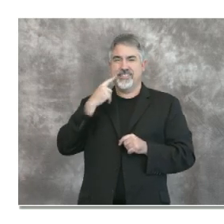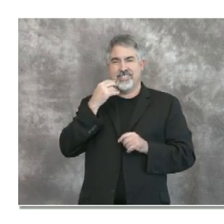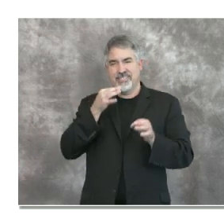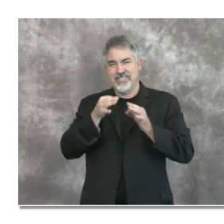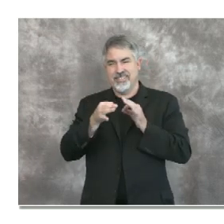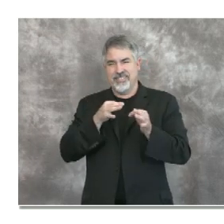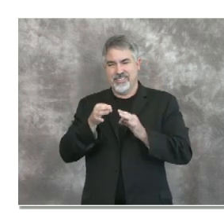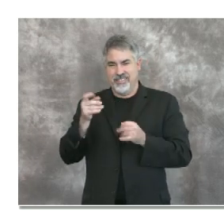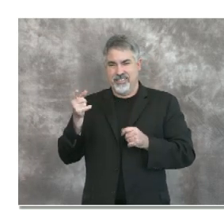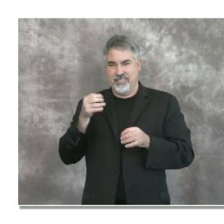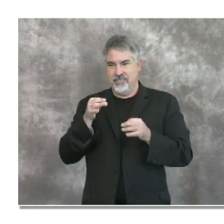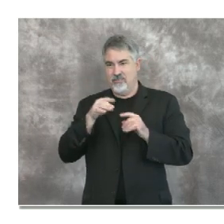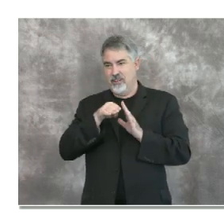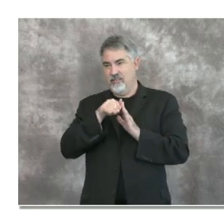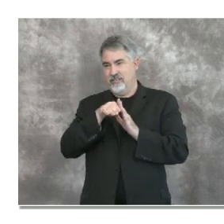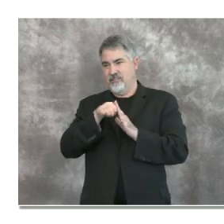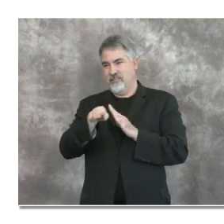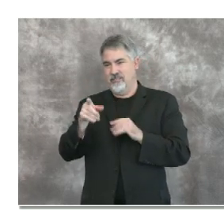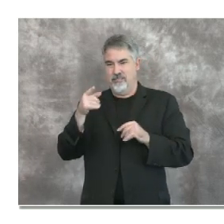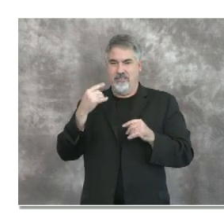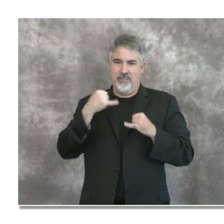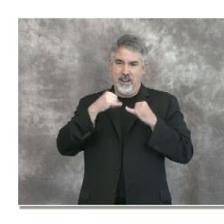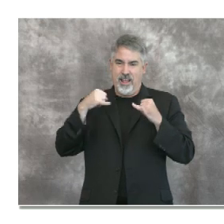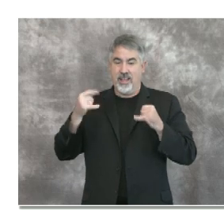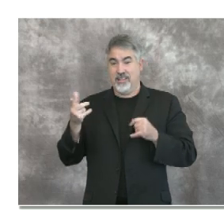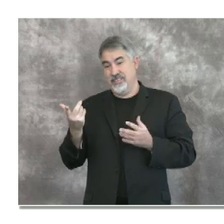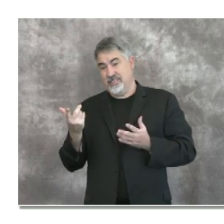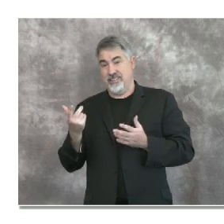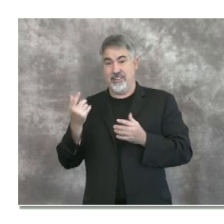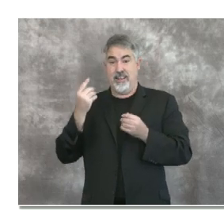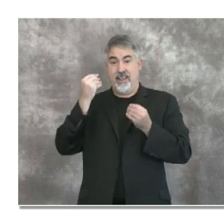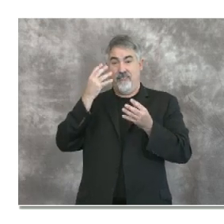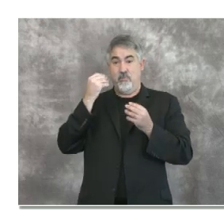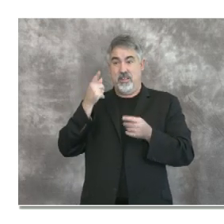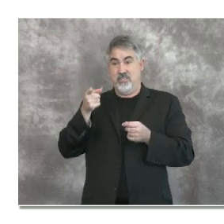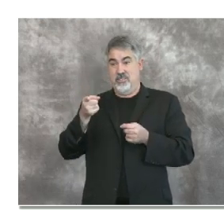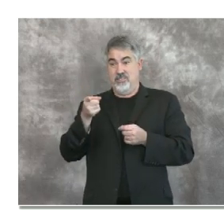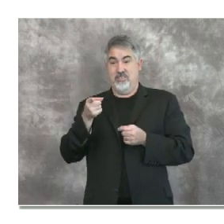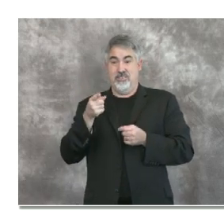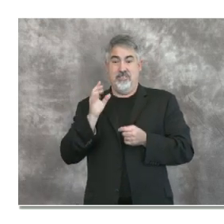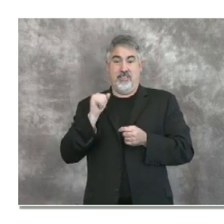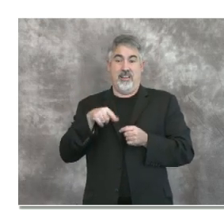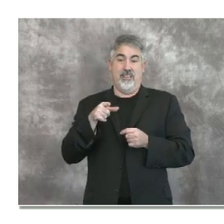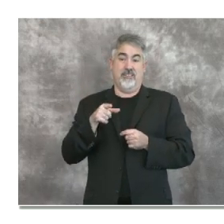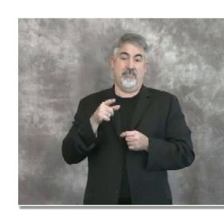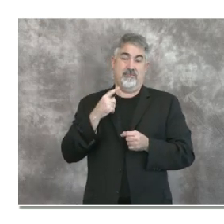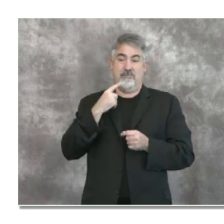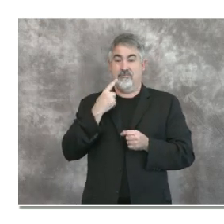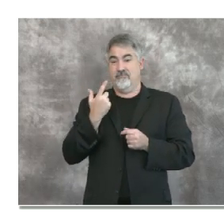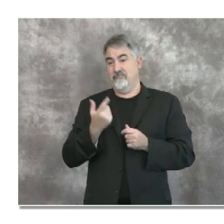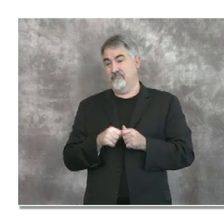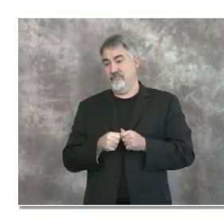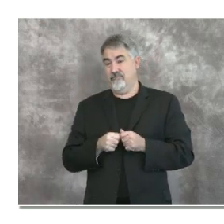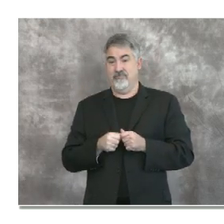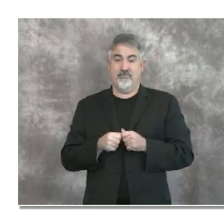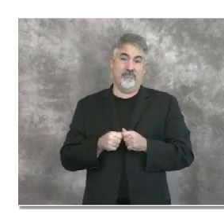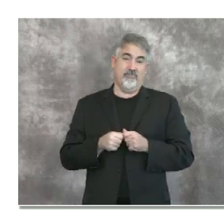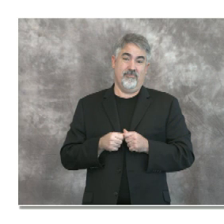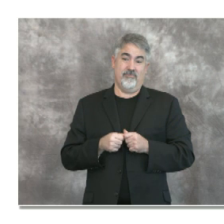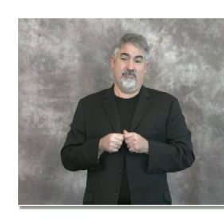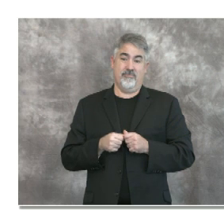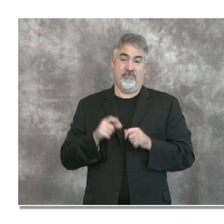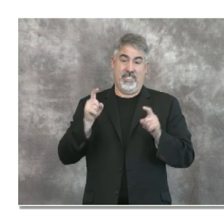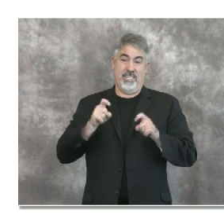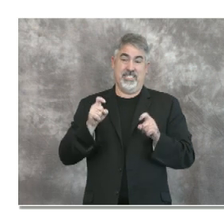into detail. But again, the data from yesterday showed that of the tests that were